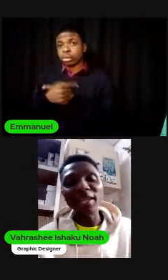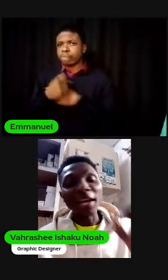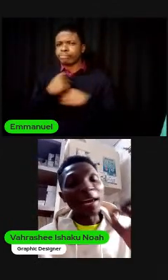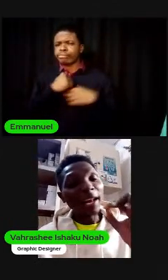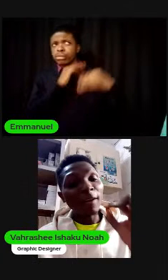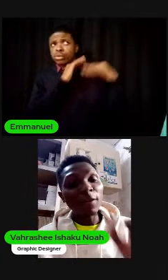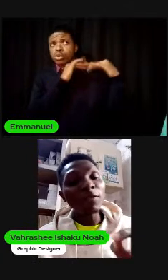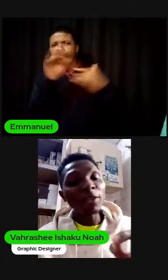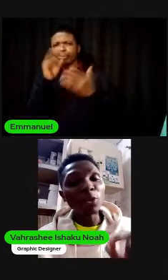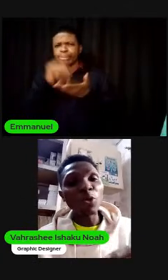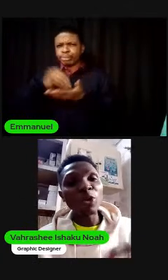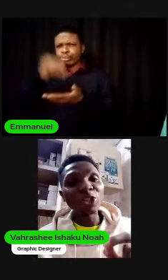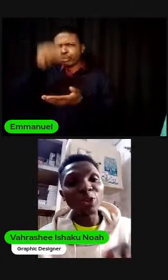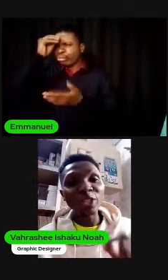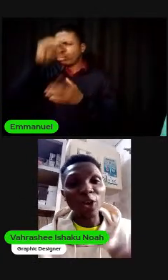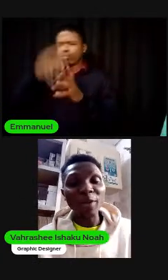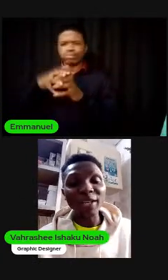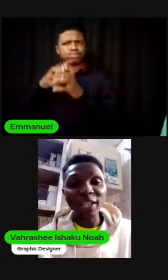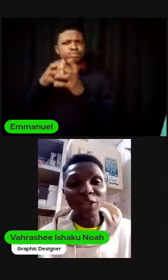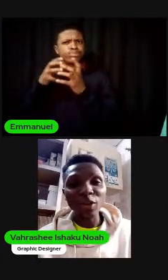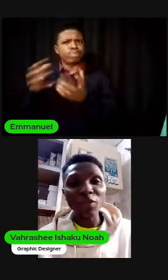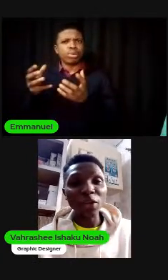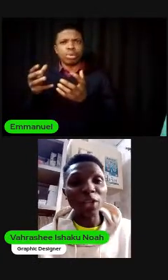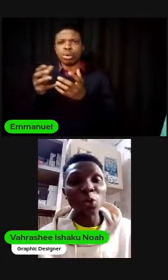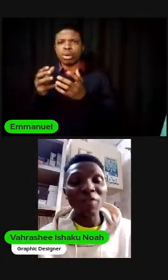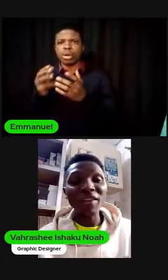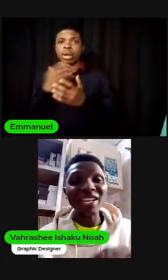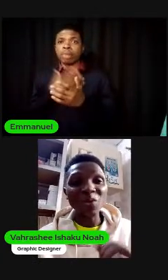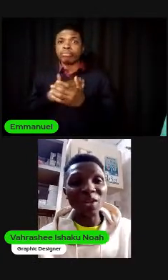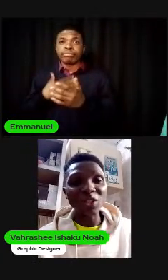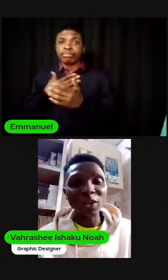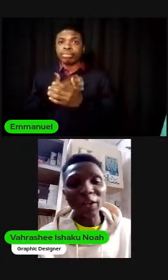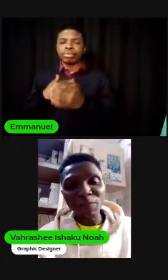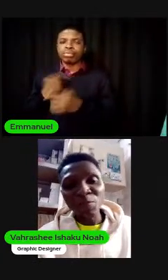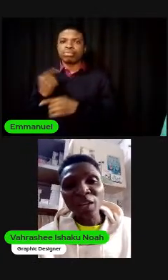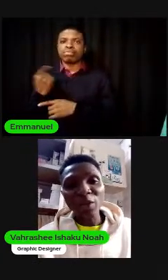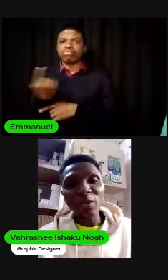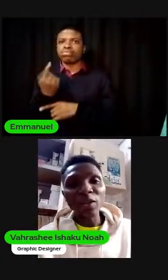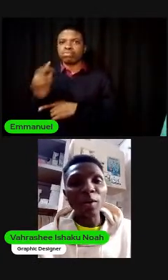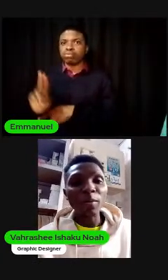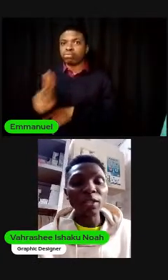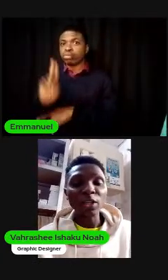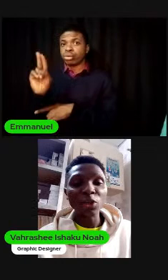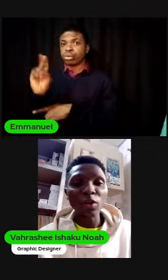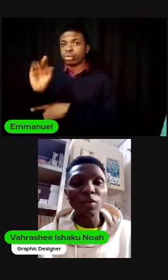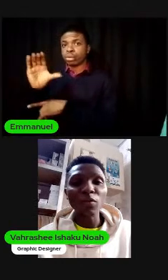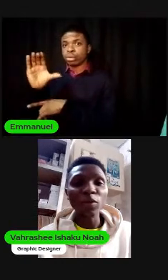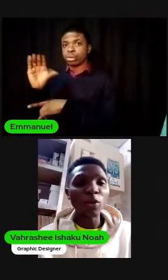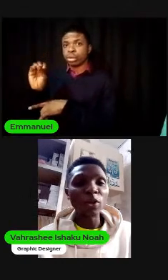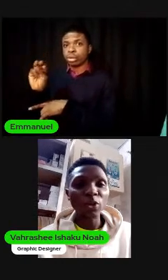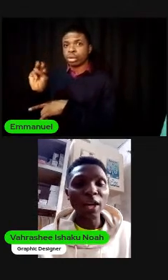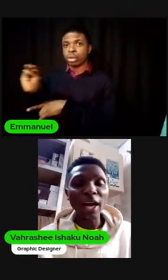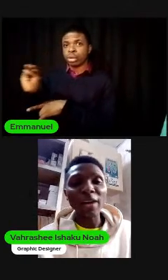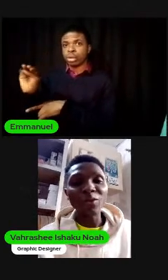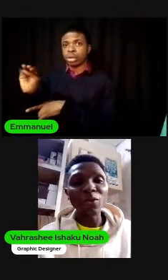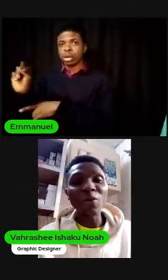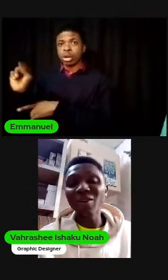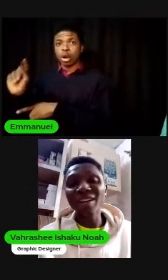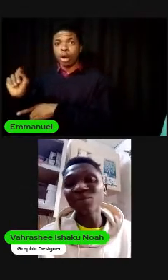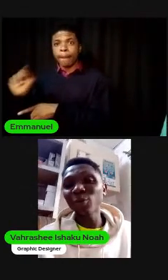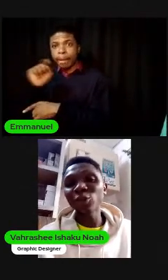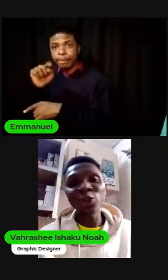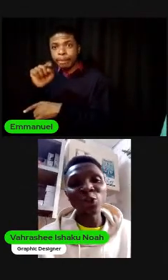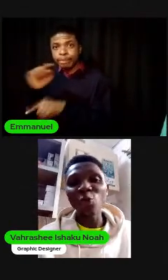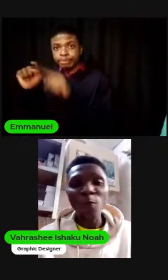learned something. Now feel free to always use the comment section. In case you have any question, use the comment section for the question and we